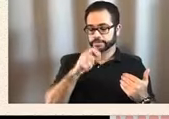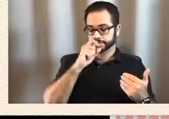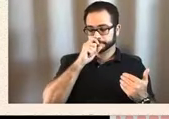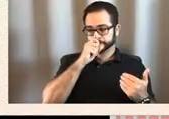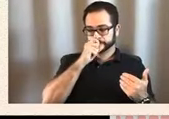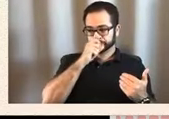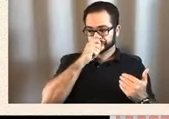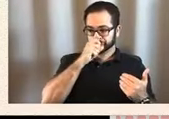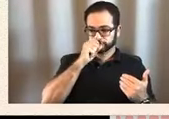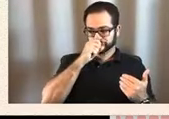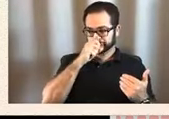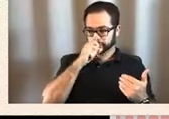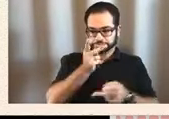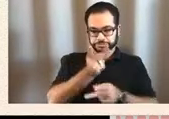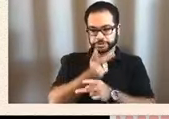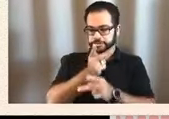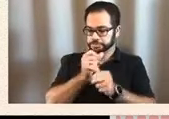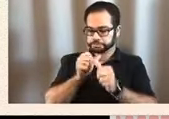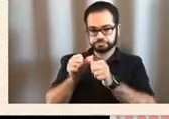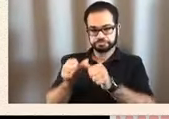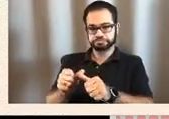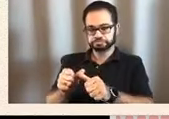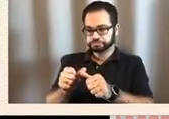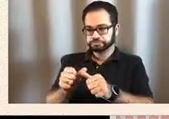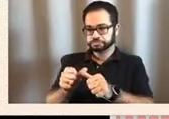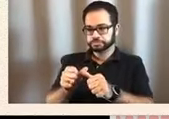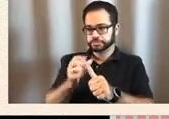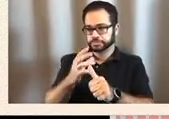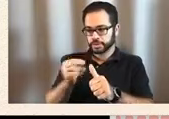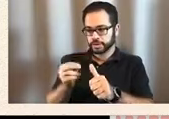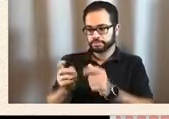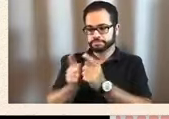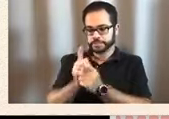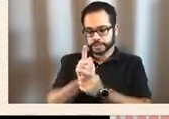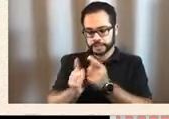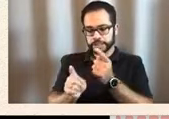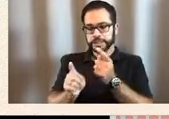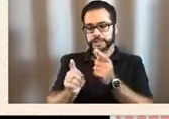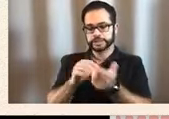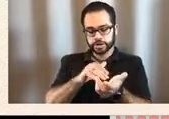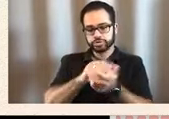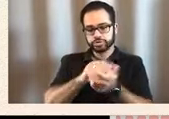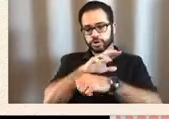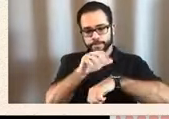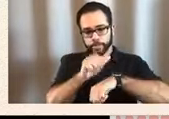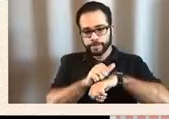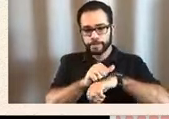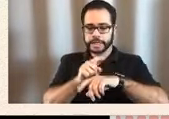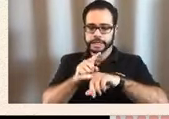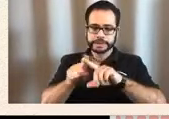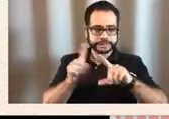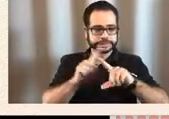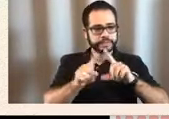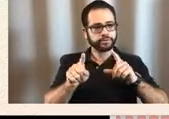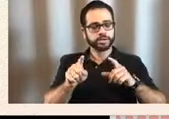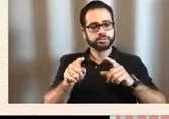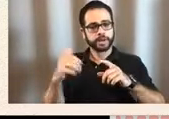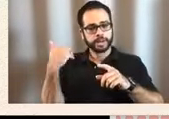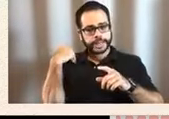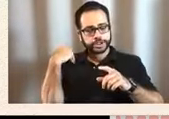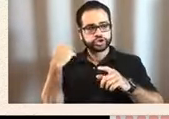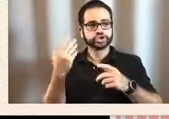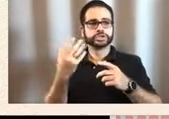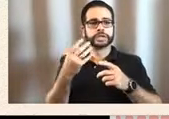on track, and meeting doctor's appointments and different obligations, as well as giving